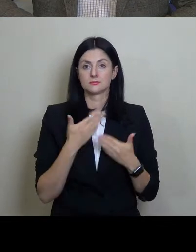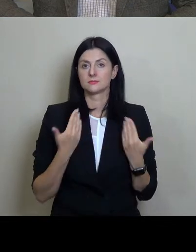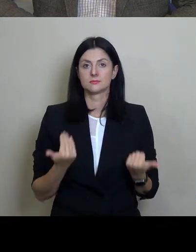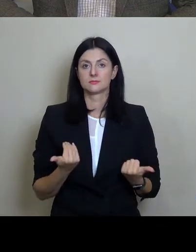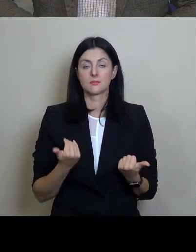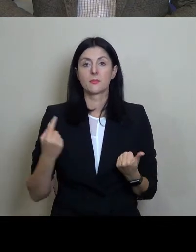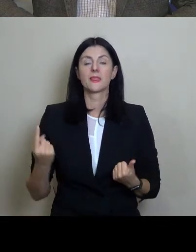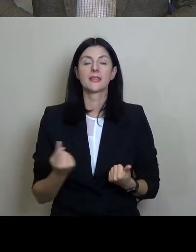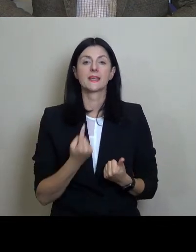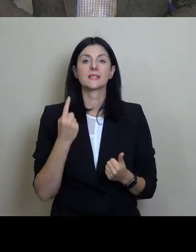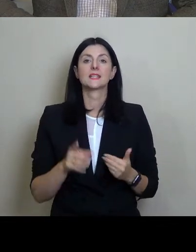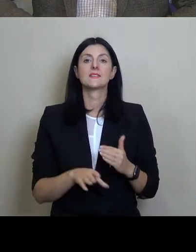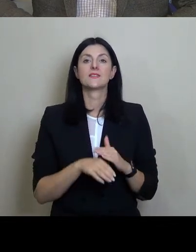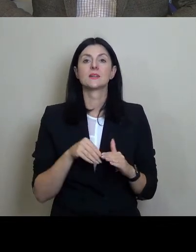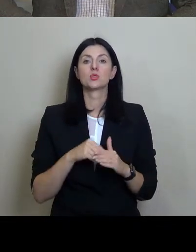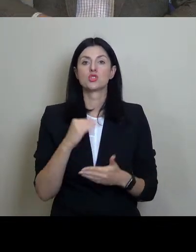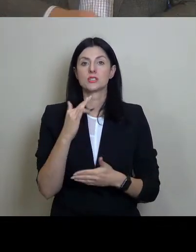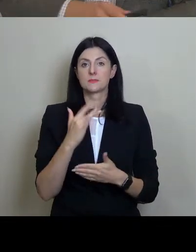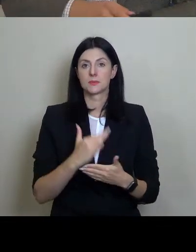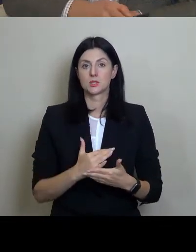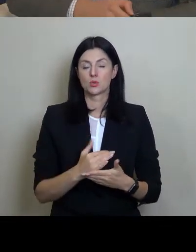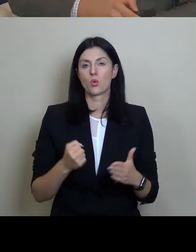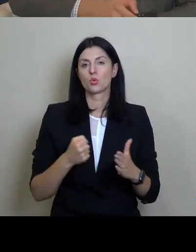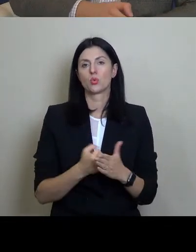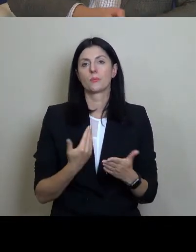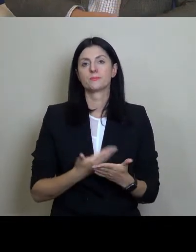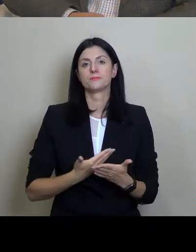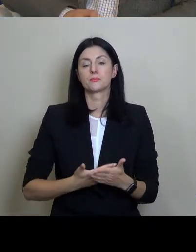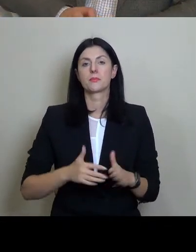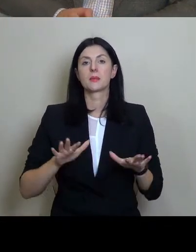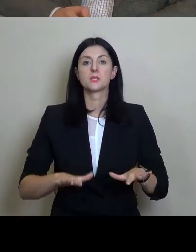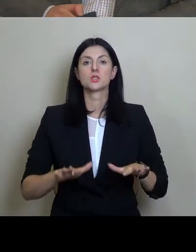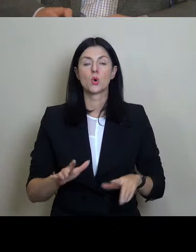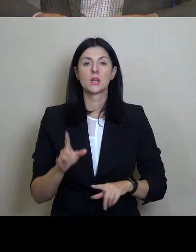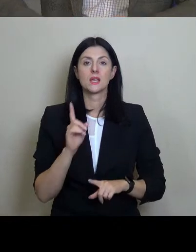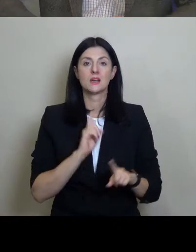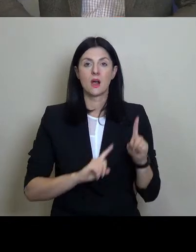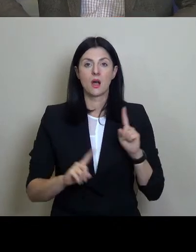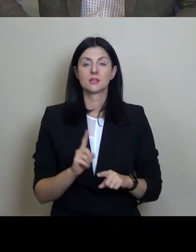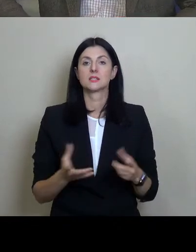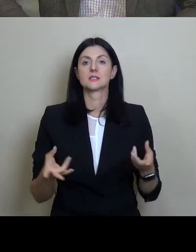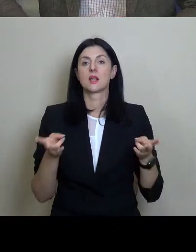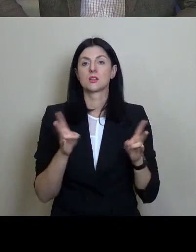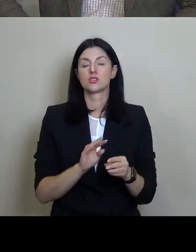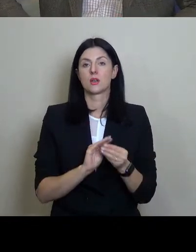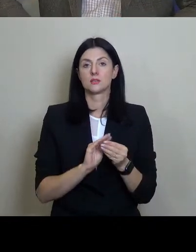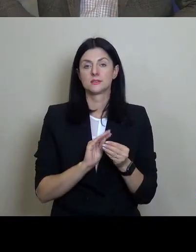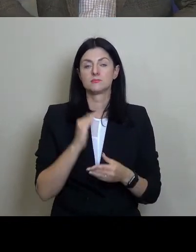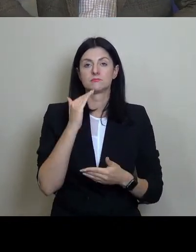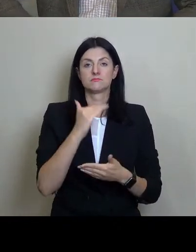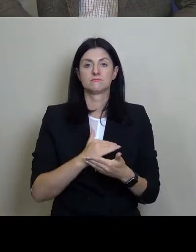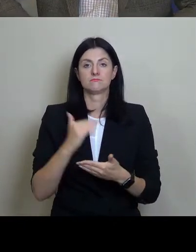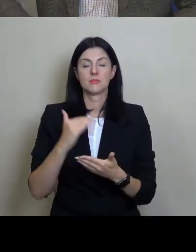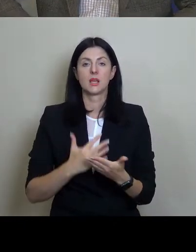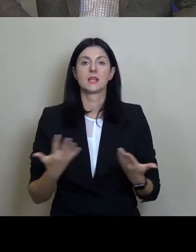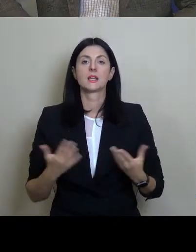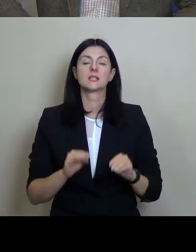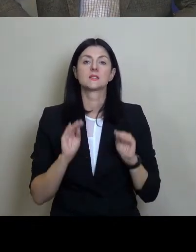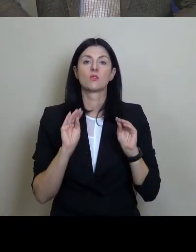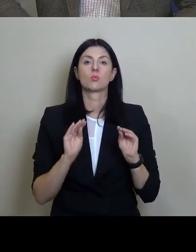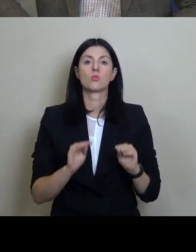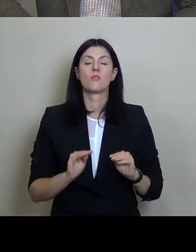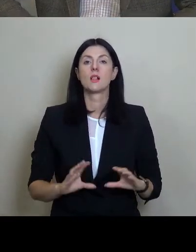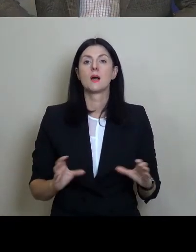constituencies, is not occurring here. The uniform electoral list to the city council remains in the way and